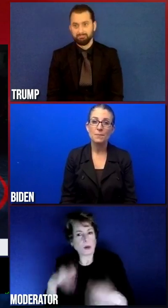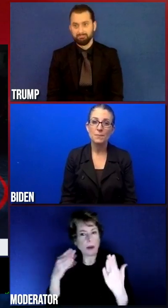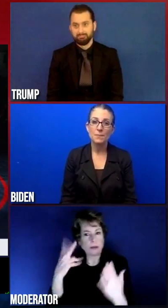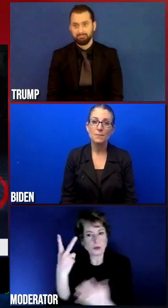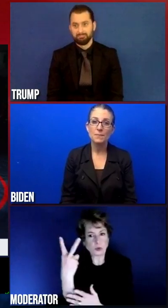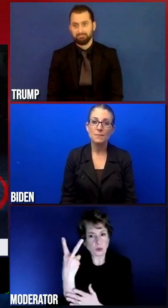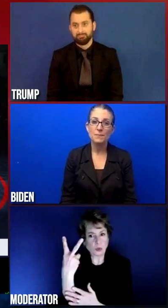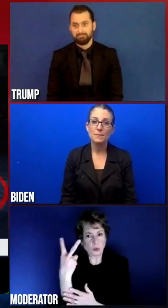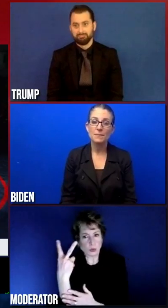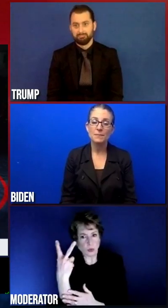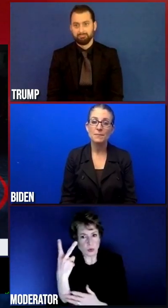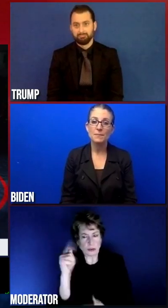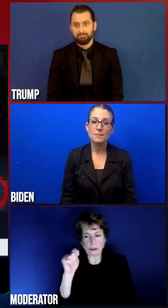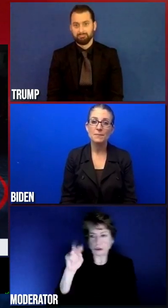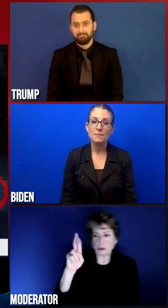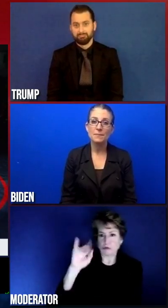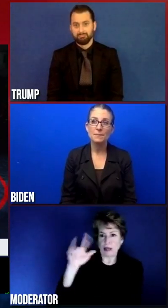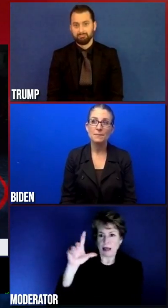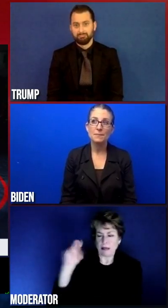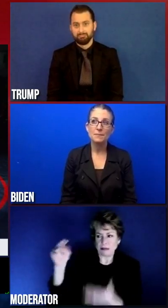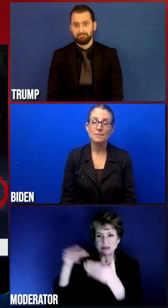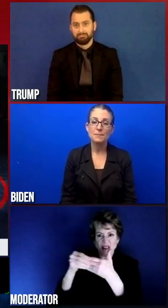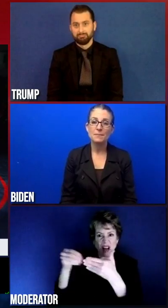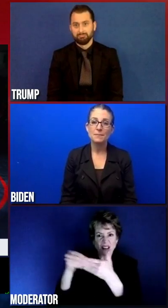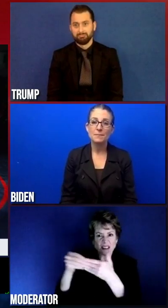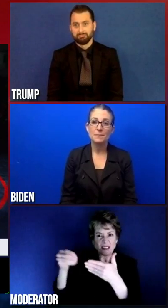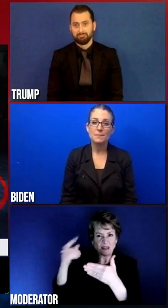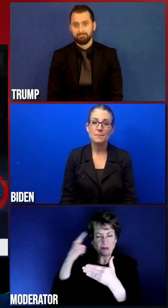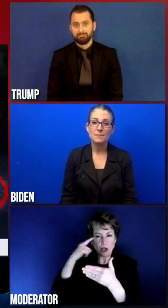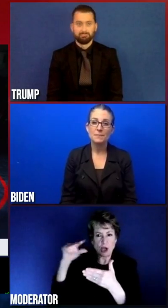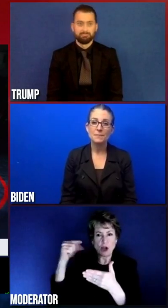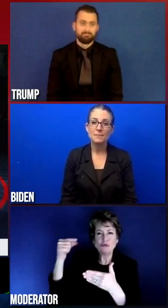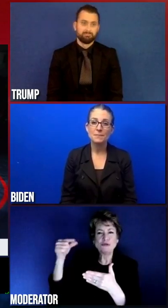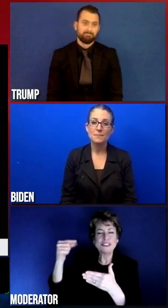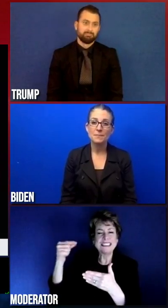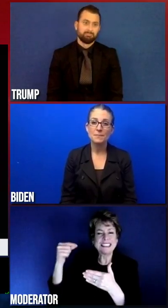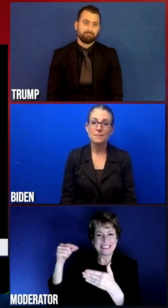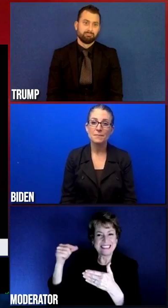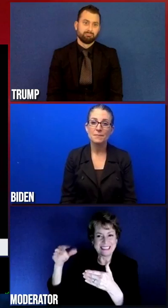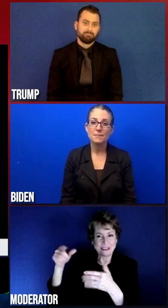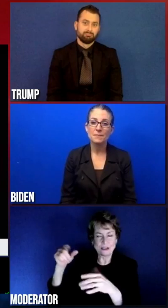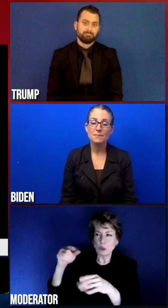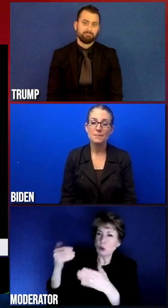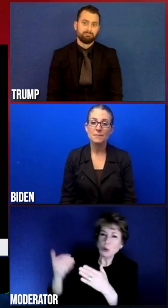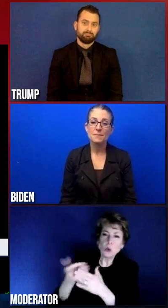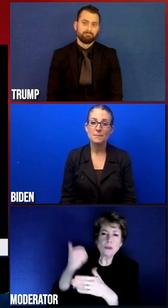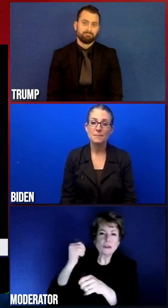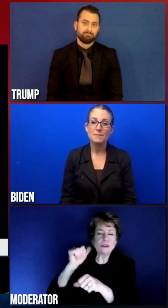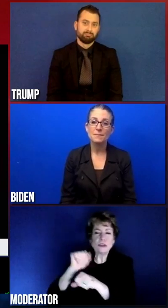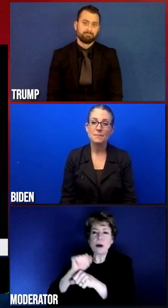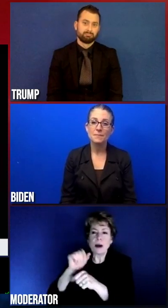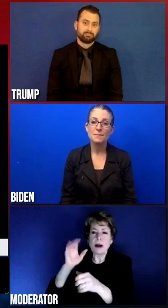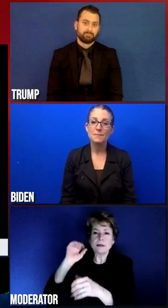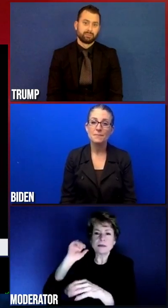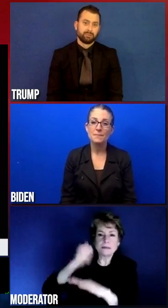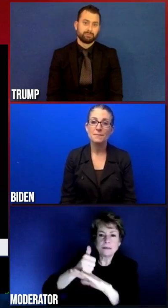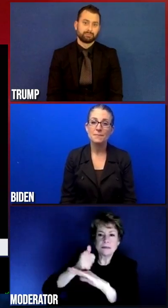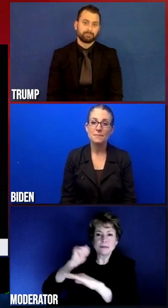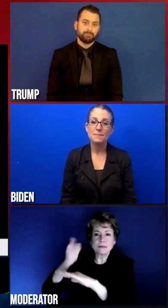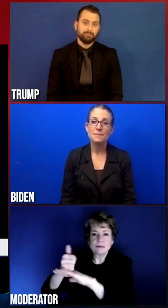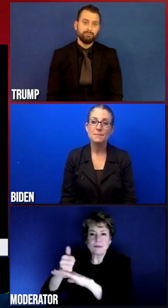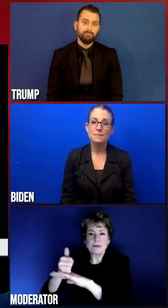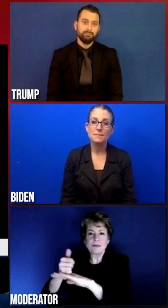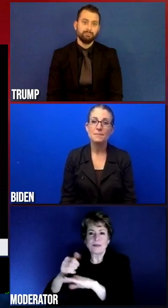jobs. You talk about new limits, not abolishing, but new limits on fracking, ending the use of fossil fuels to generate electricity by